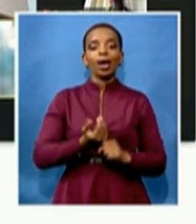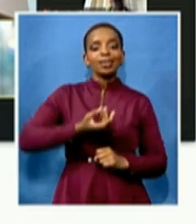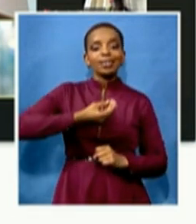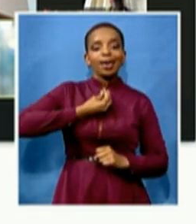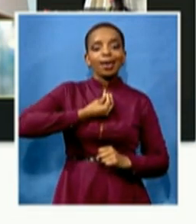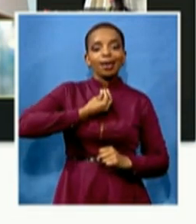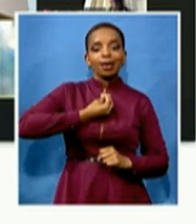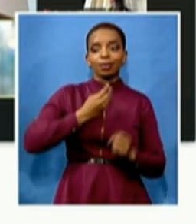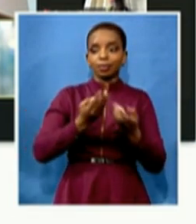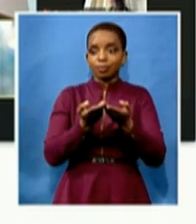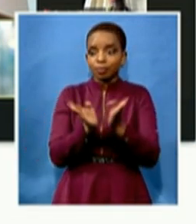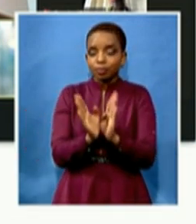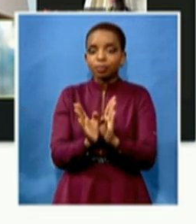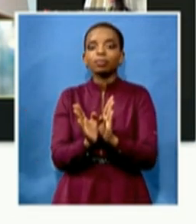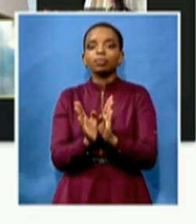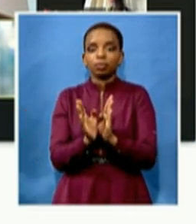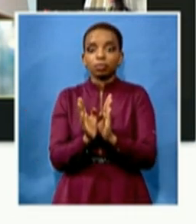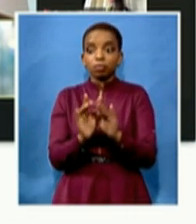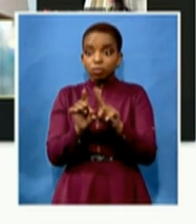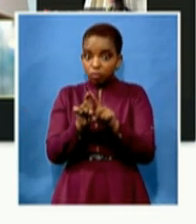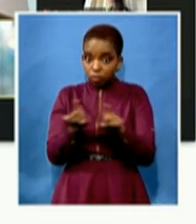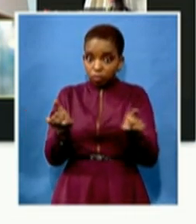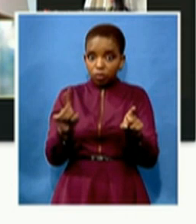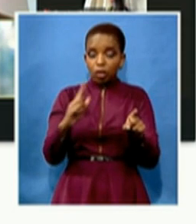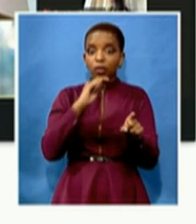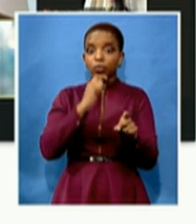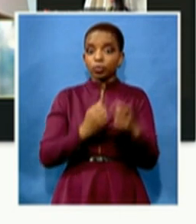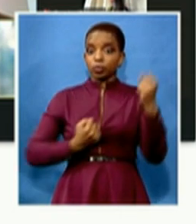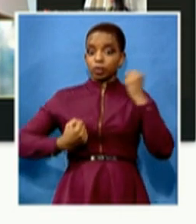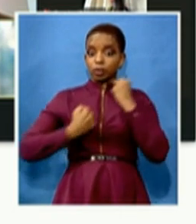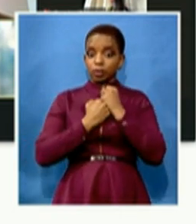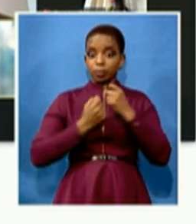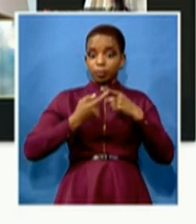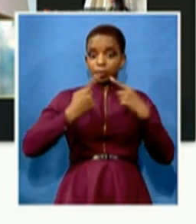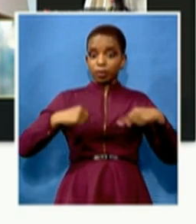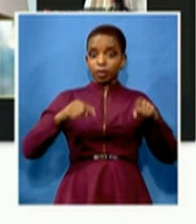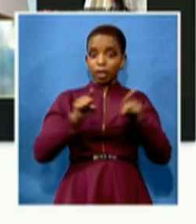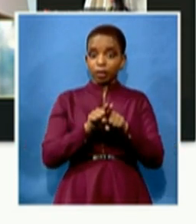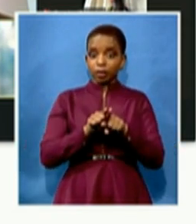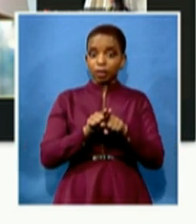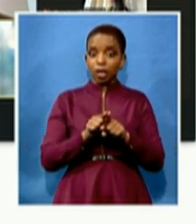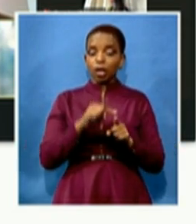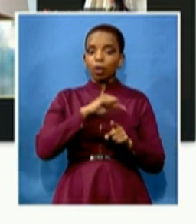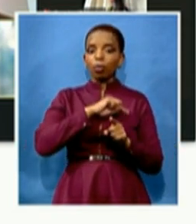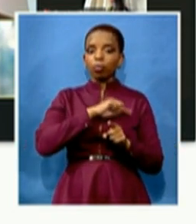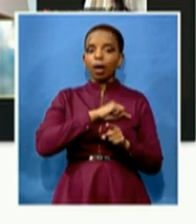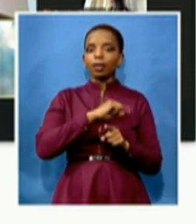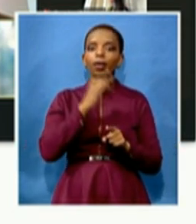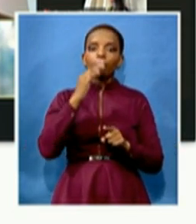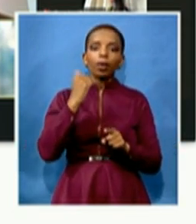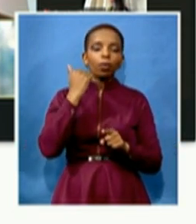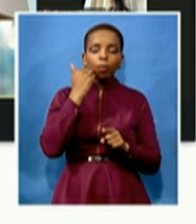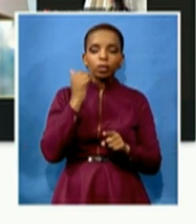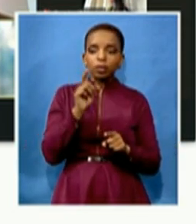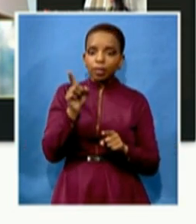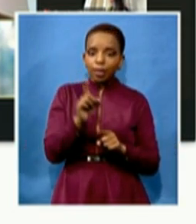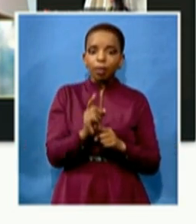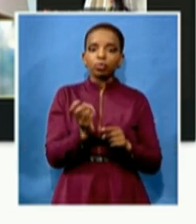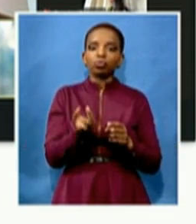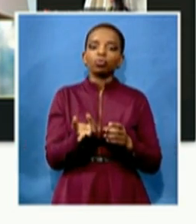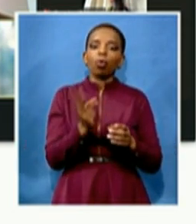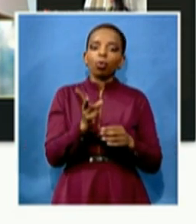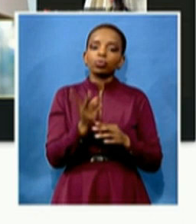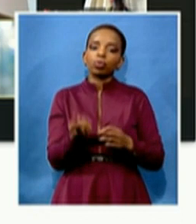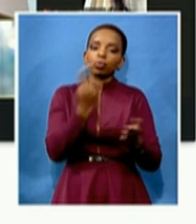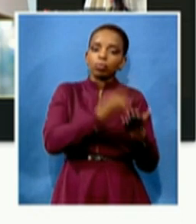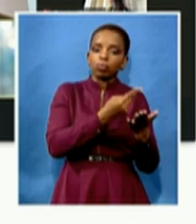support us in keeping hospitalizations quite low. Or lower than what it would be in populations that